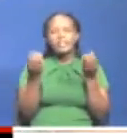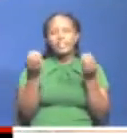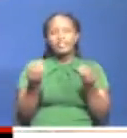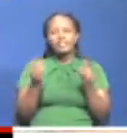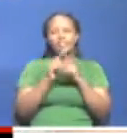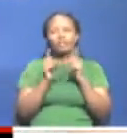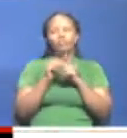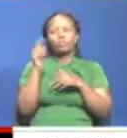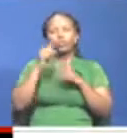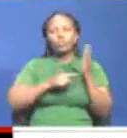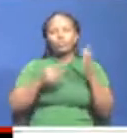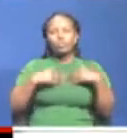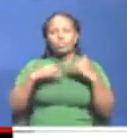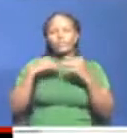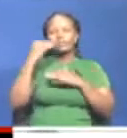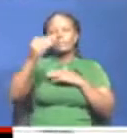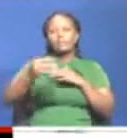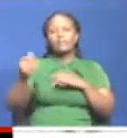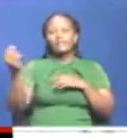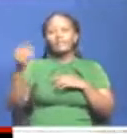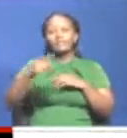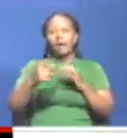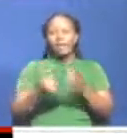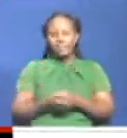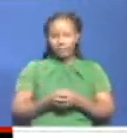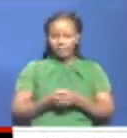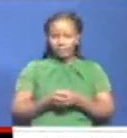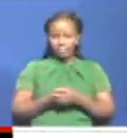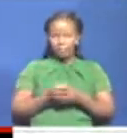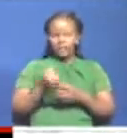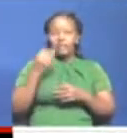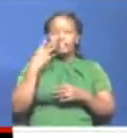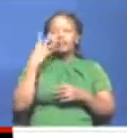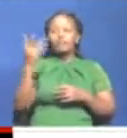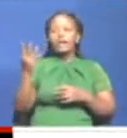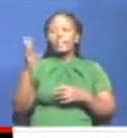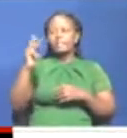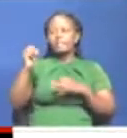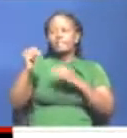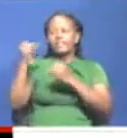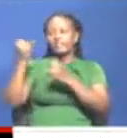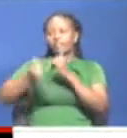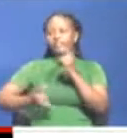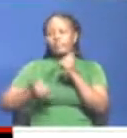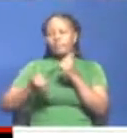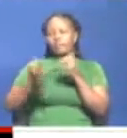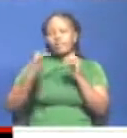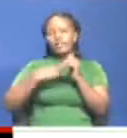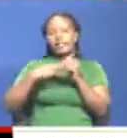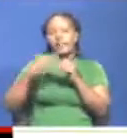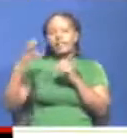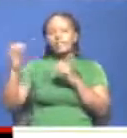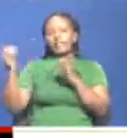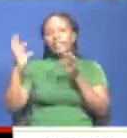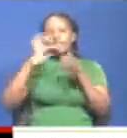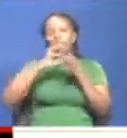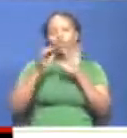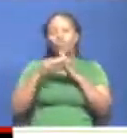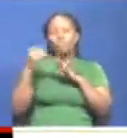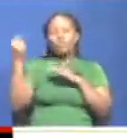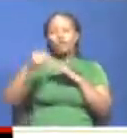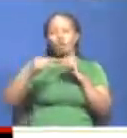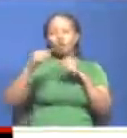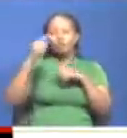Oricon come next month. In the 400 meters final, 800 meters Olympic gold medalist Emmanuel